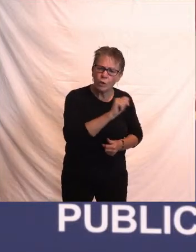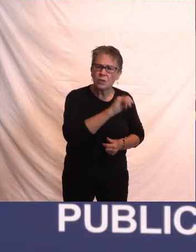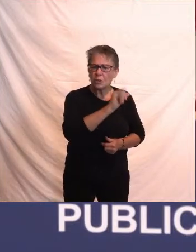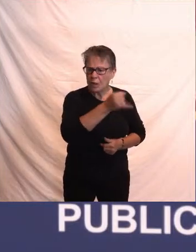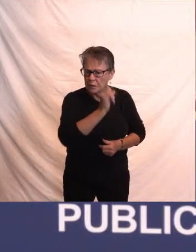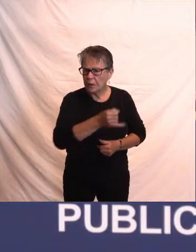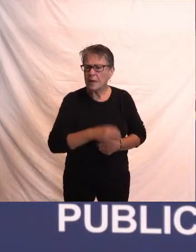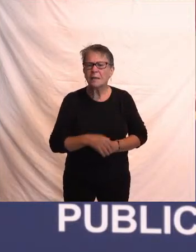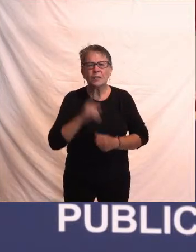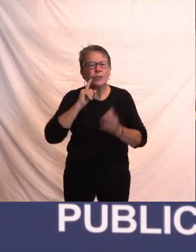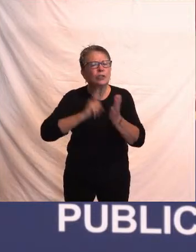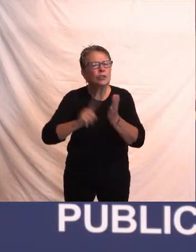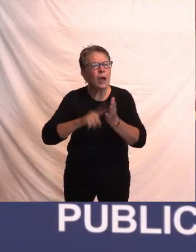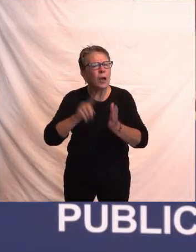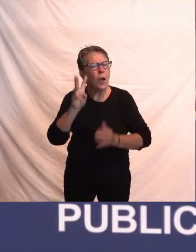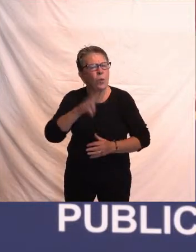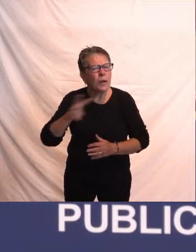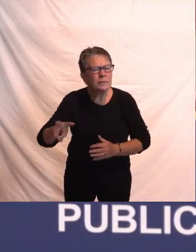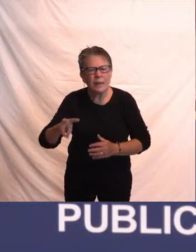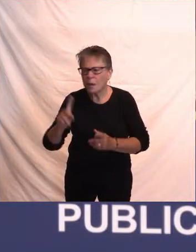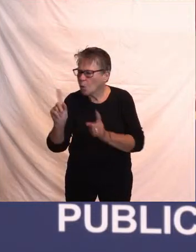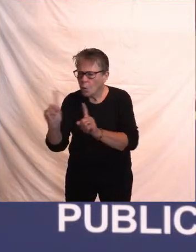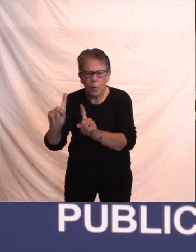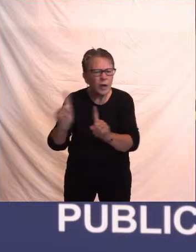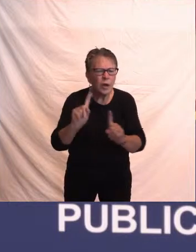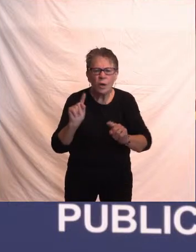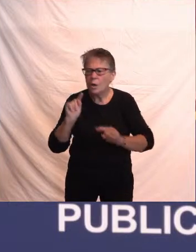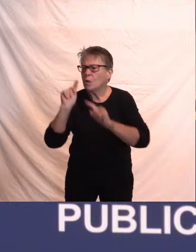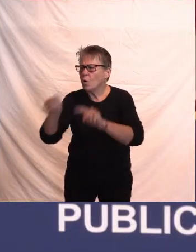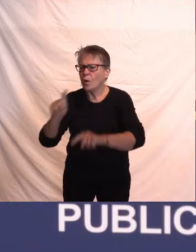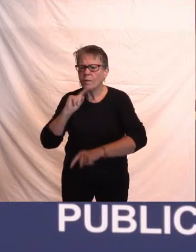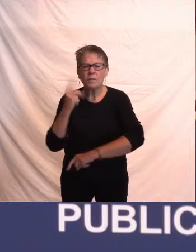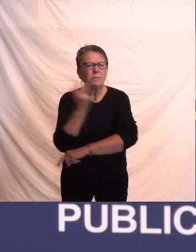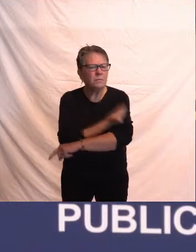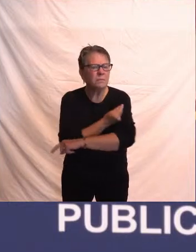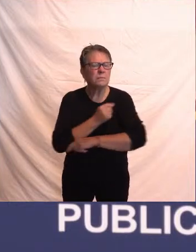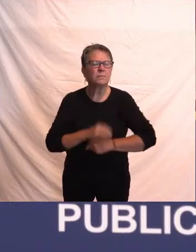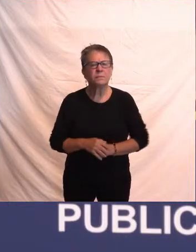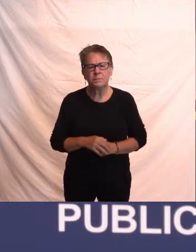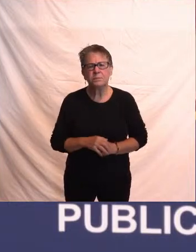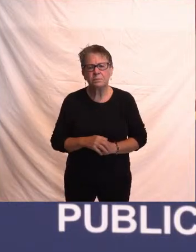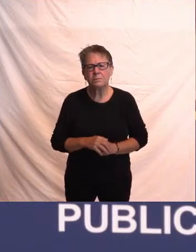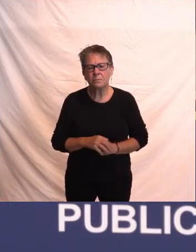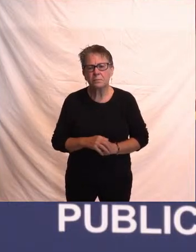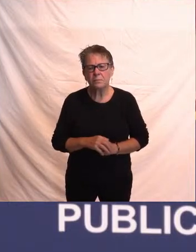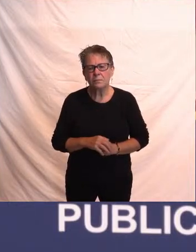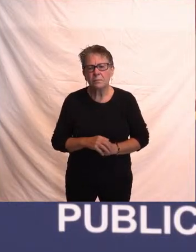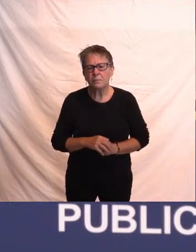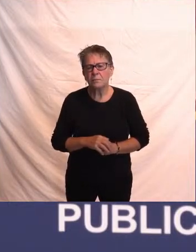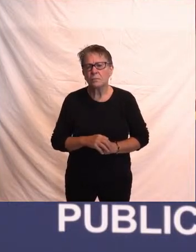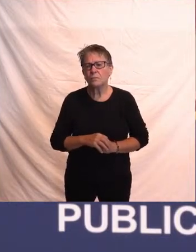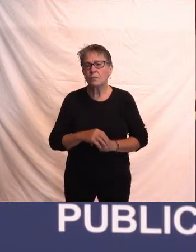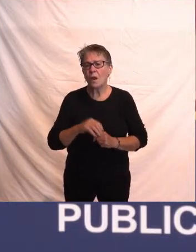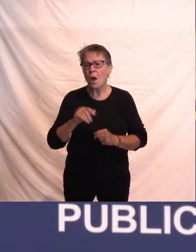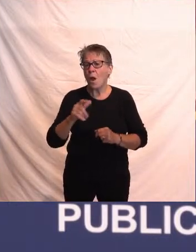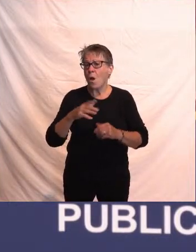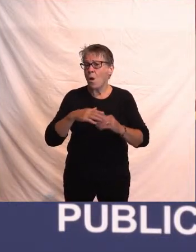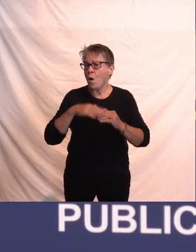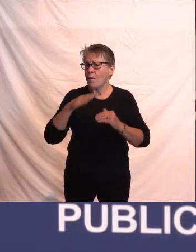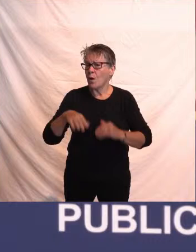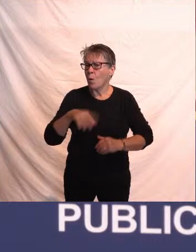covid19.nj.gov/finder to get help finding an appointment. As we have shared previously, more than 1.1 million